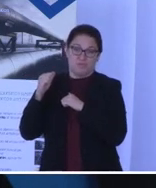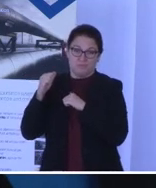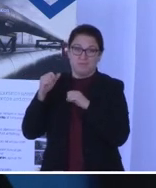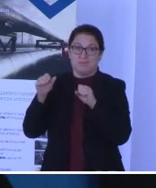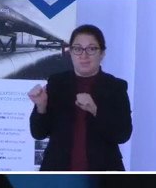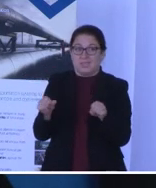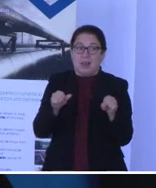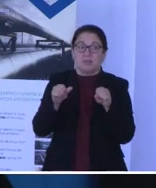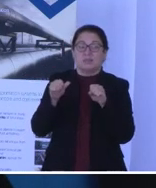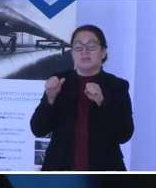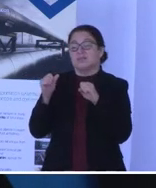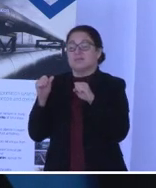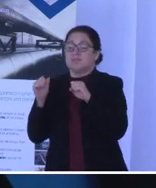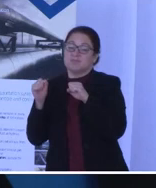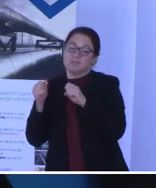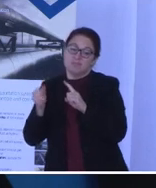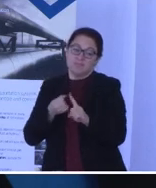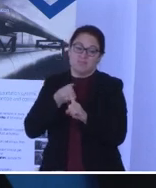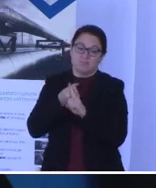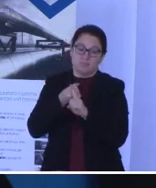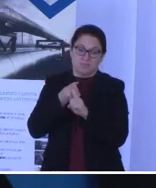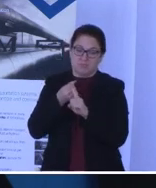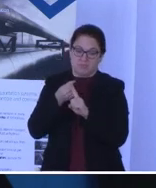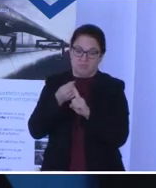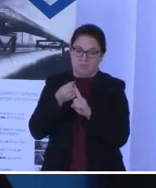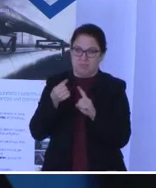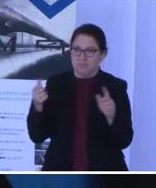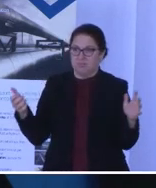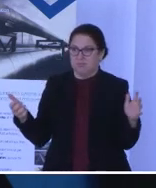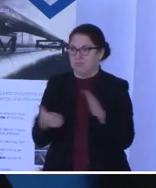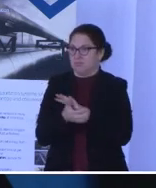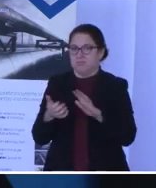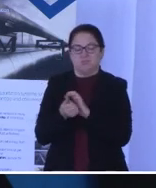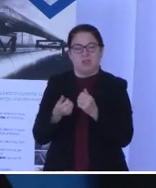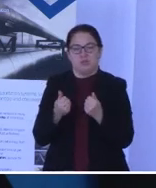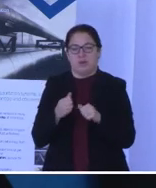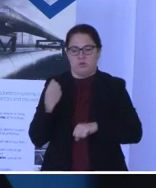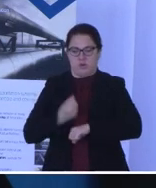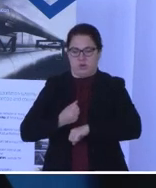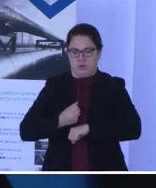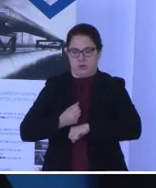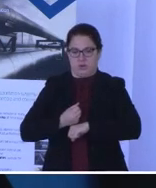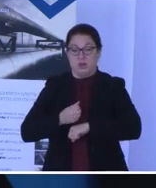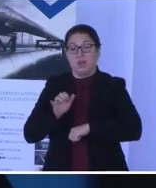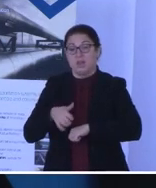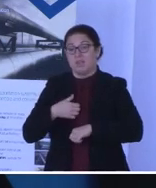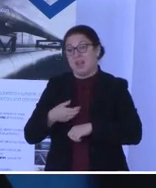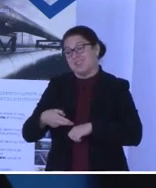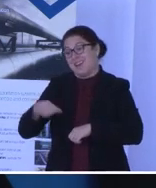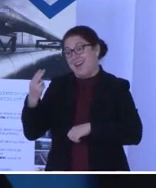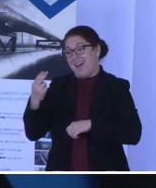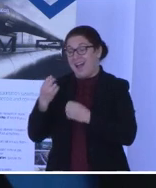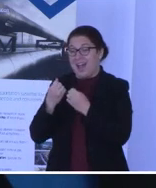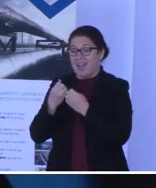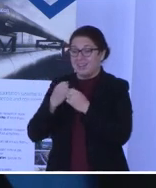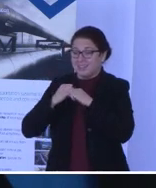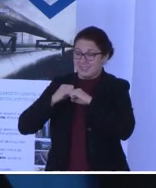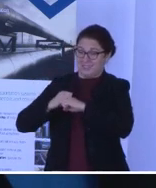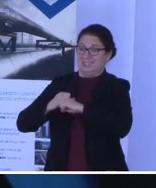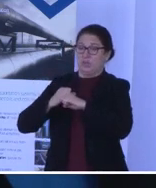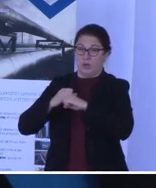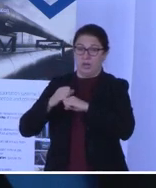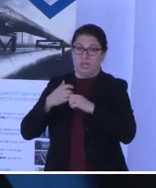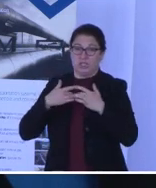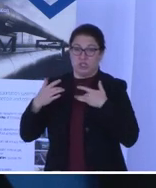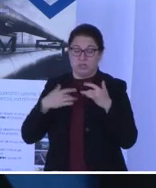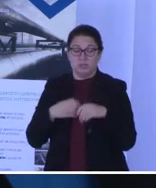potentially infecting it or using ransomware to shut it down. That is a very high security concern. 3D printing